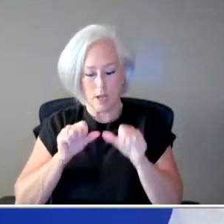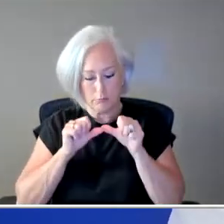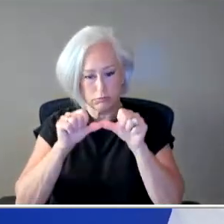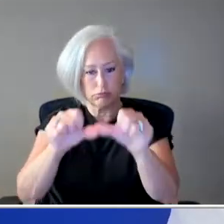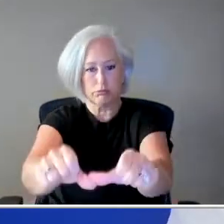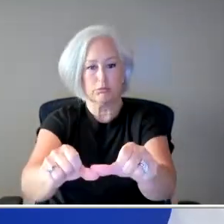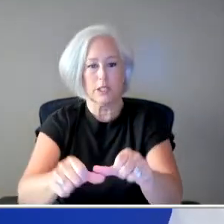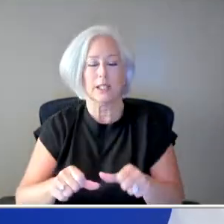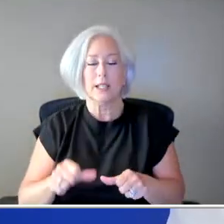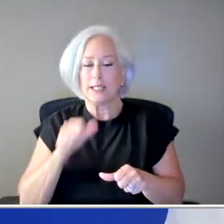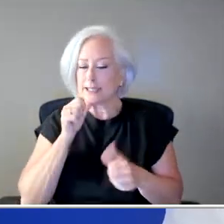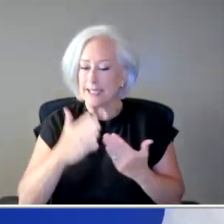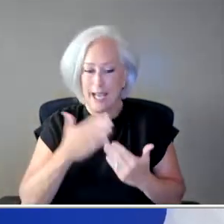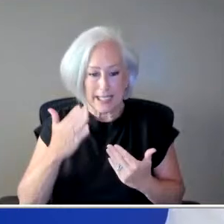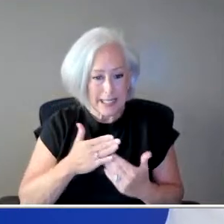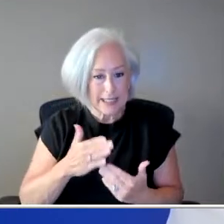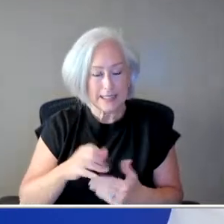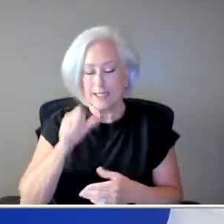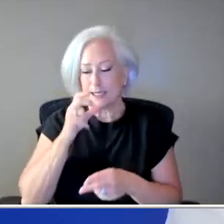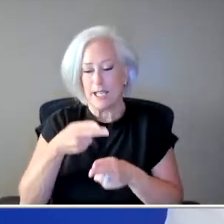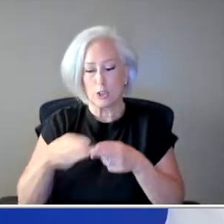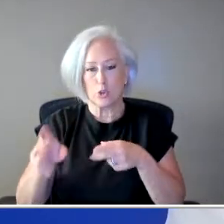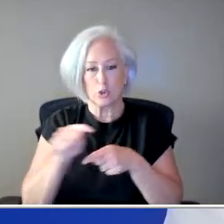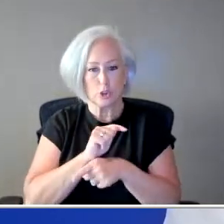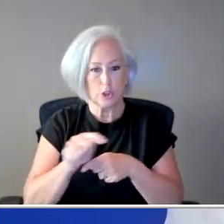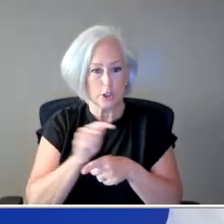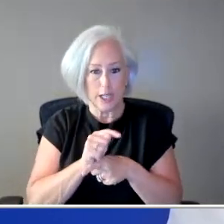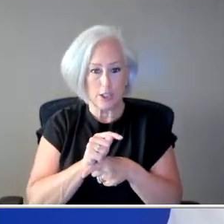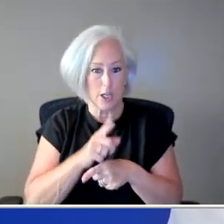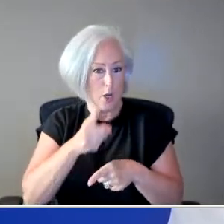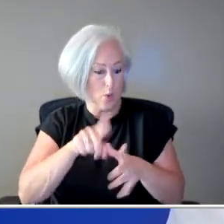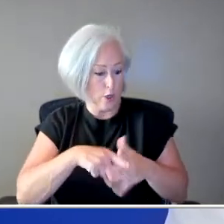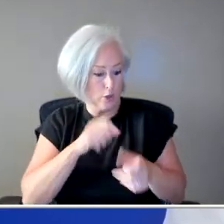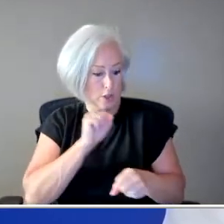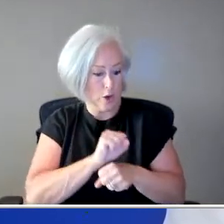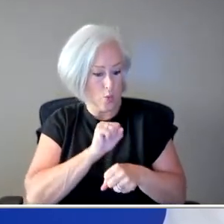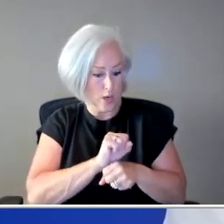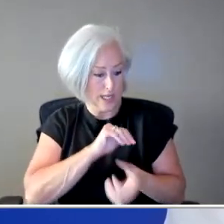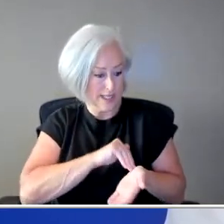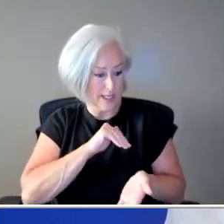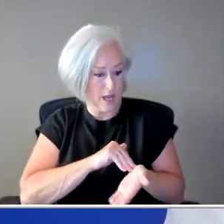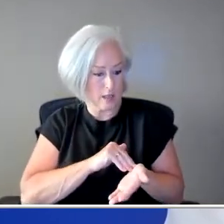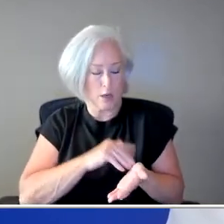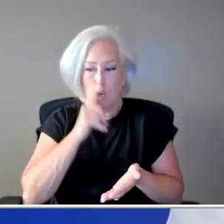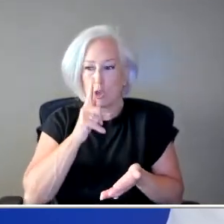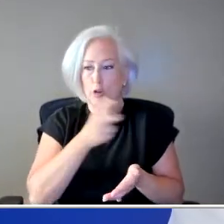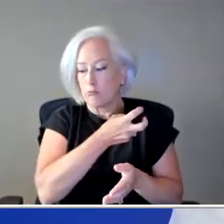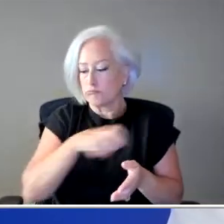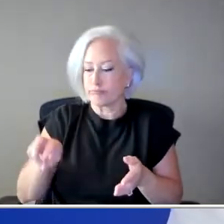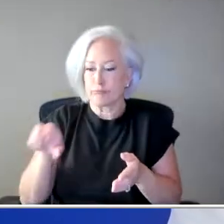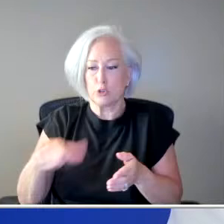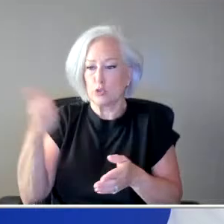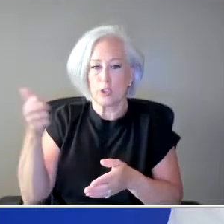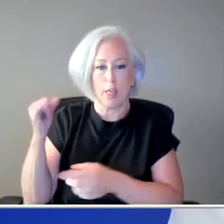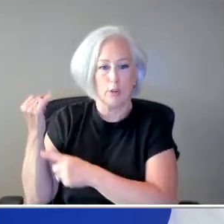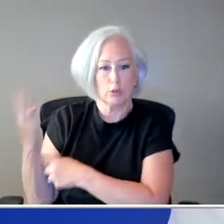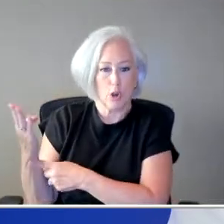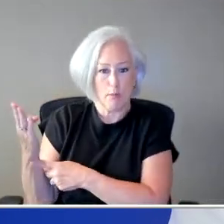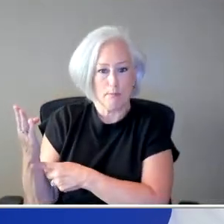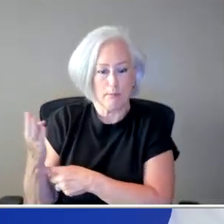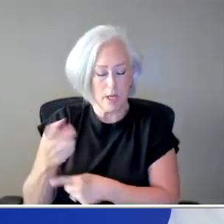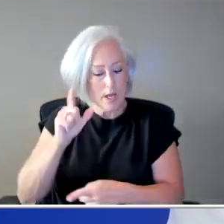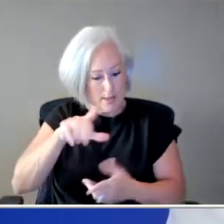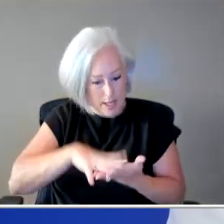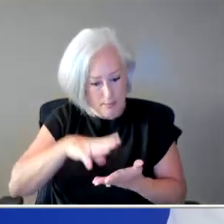training, and you don't change your field after you get into it. So they have to learn from an early age to